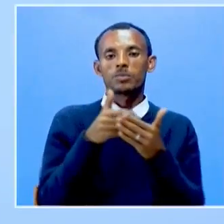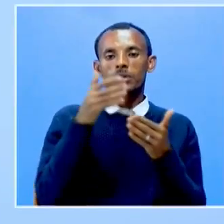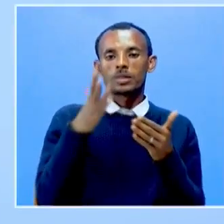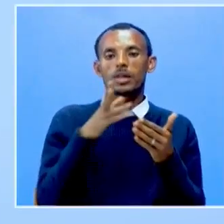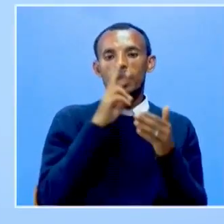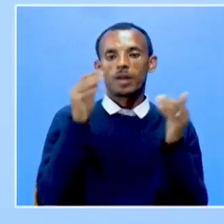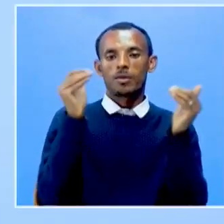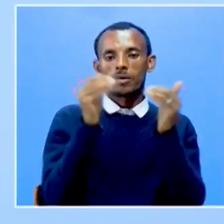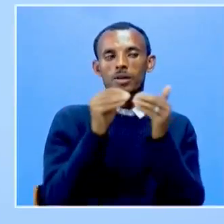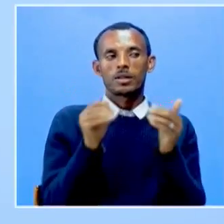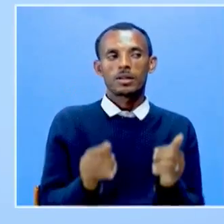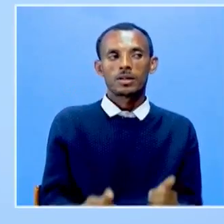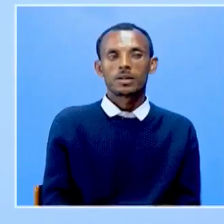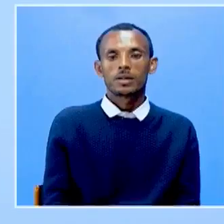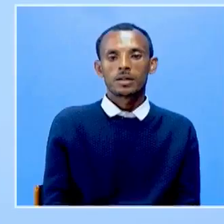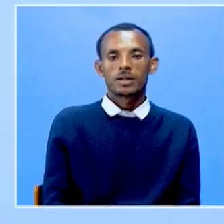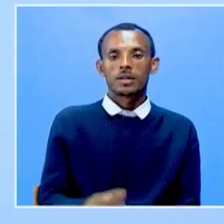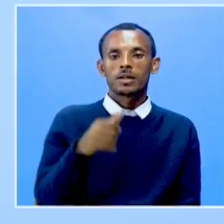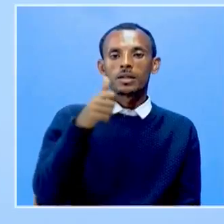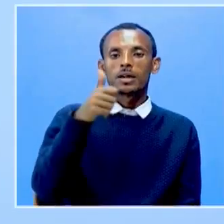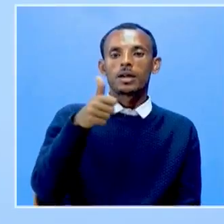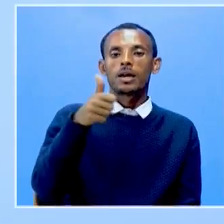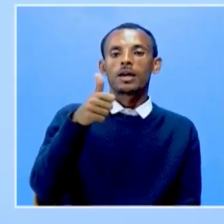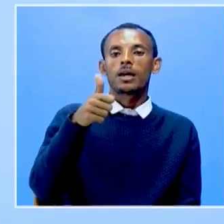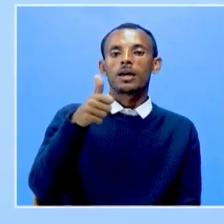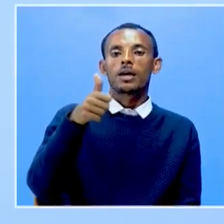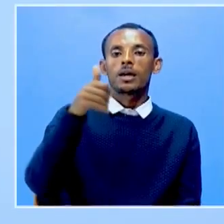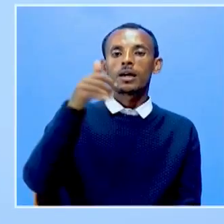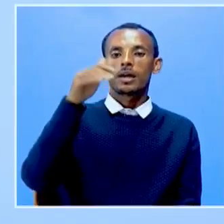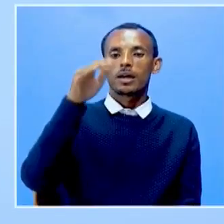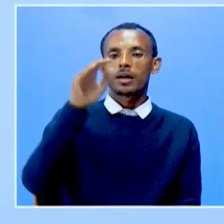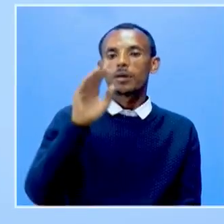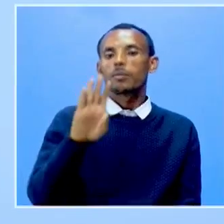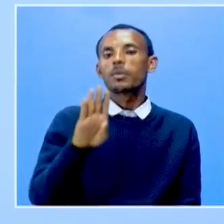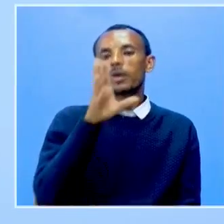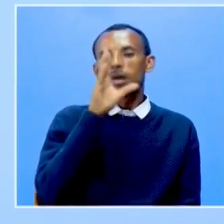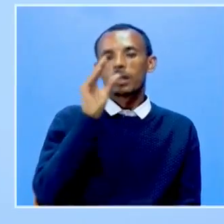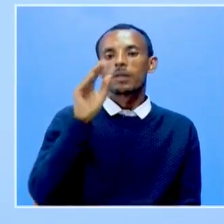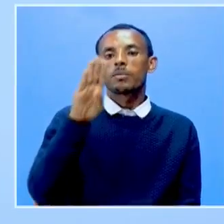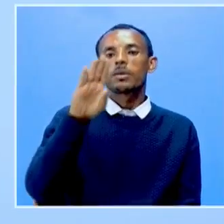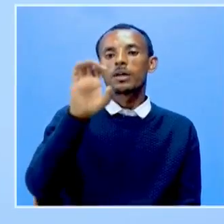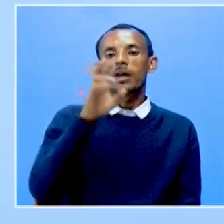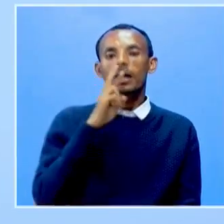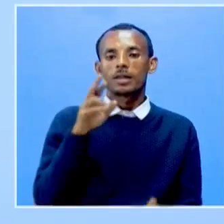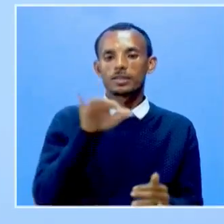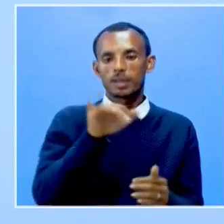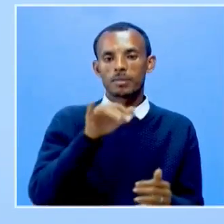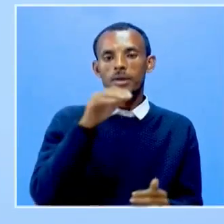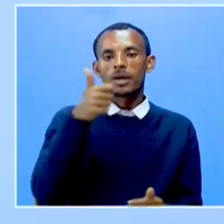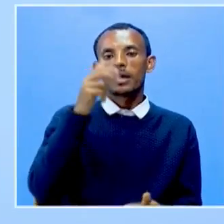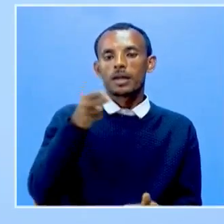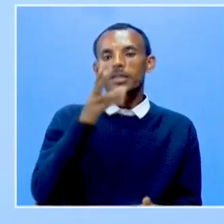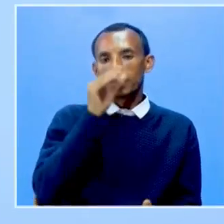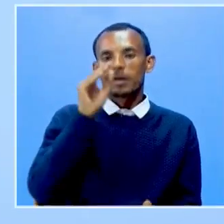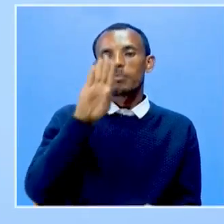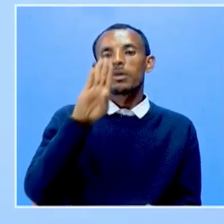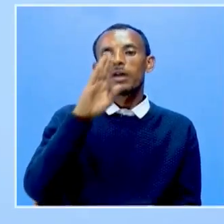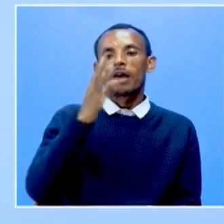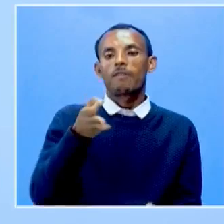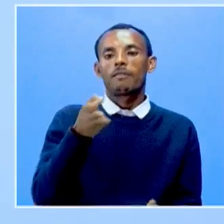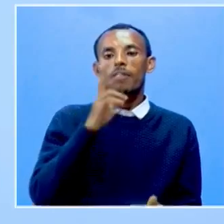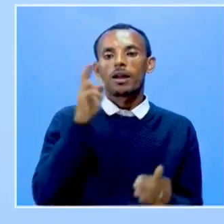are congruent. AE and BE are the same. AH and BF are also